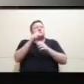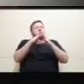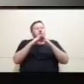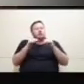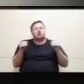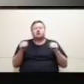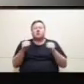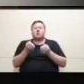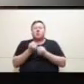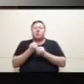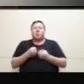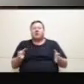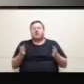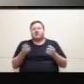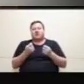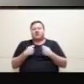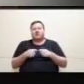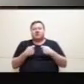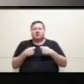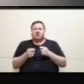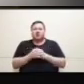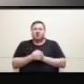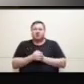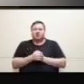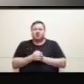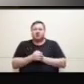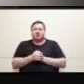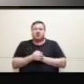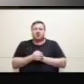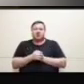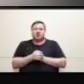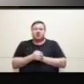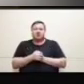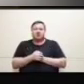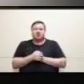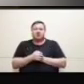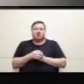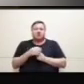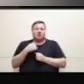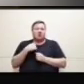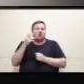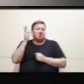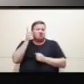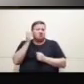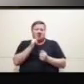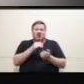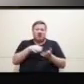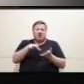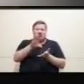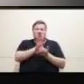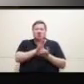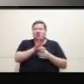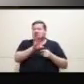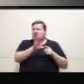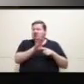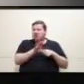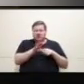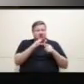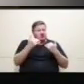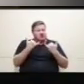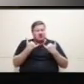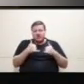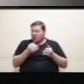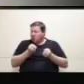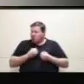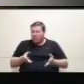expenditure. From the presentation, I learned that you're still incurring interest, which is fruitless and wasteful expenditure. So I want to